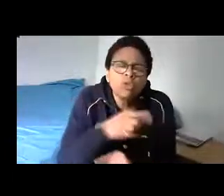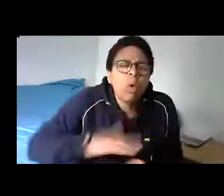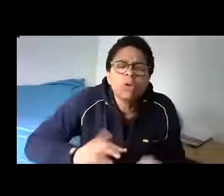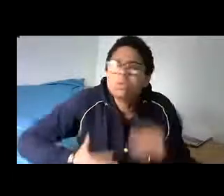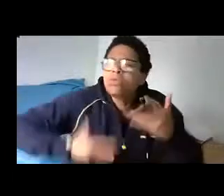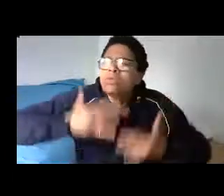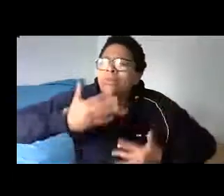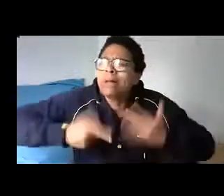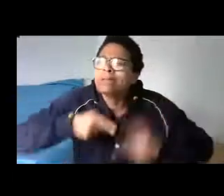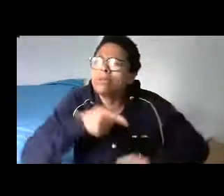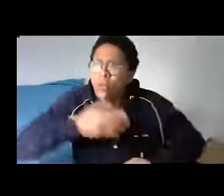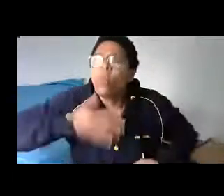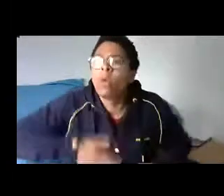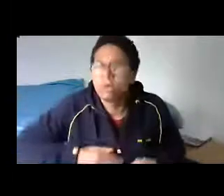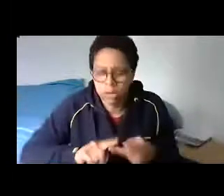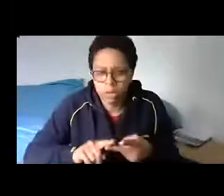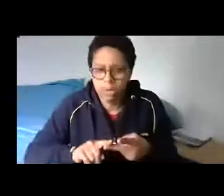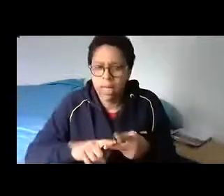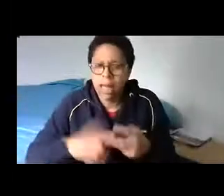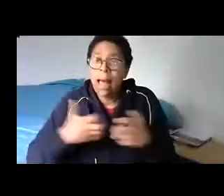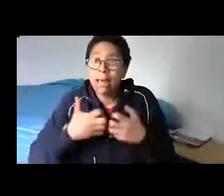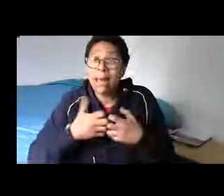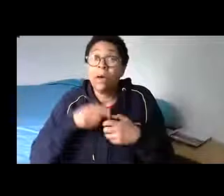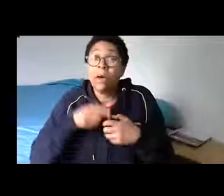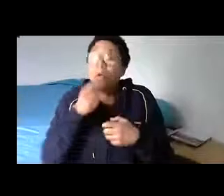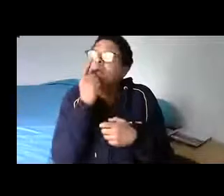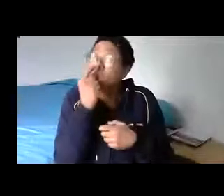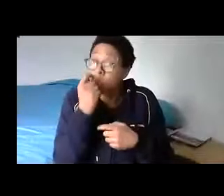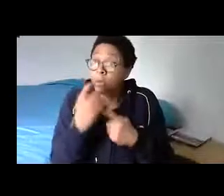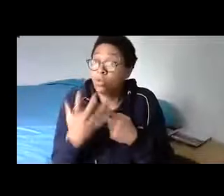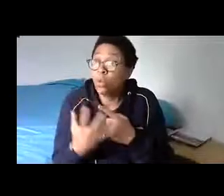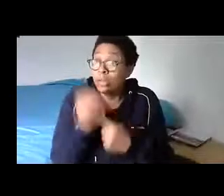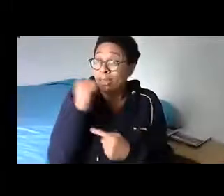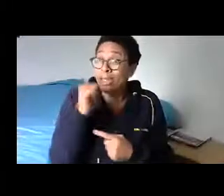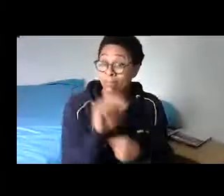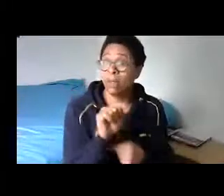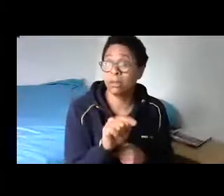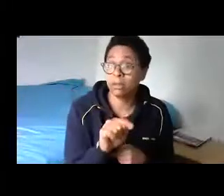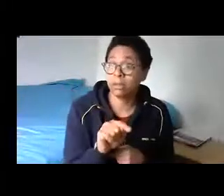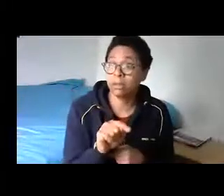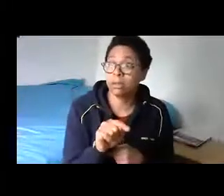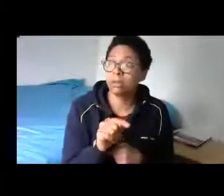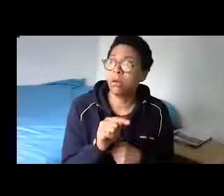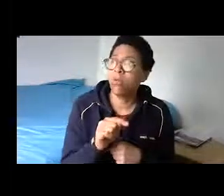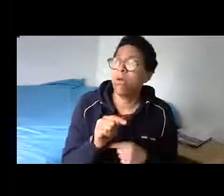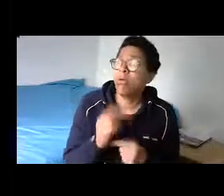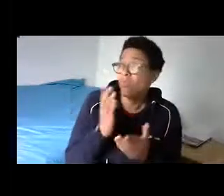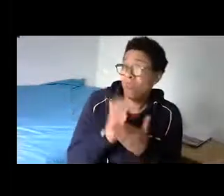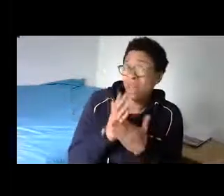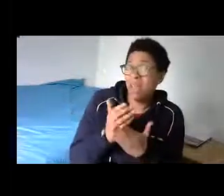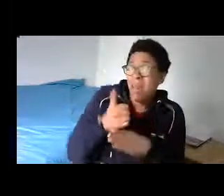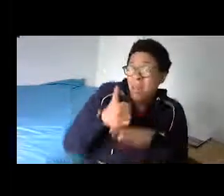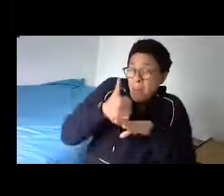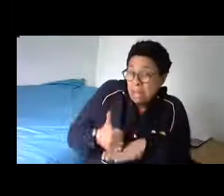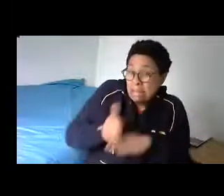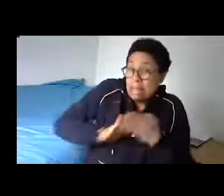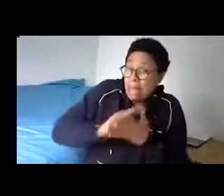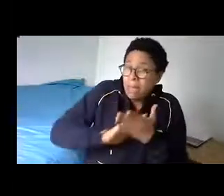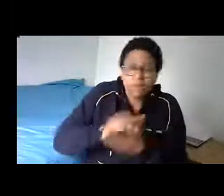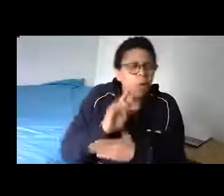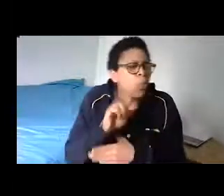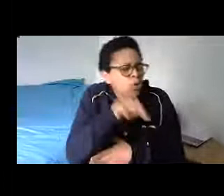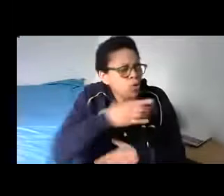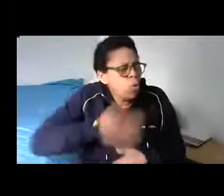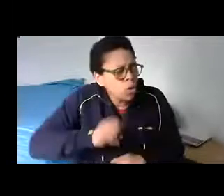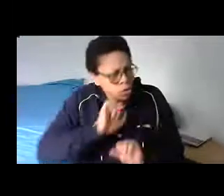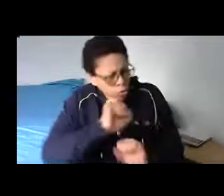meeting those needs will help to achieve those outcomes. So effectively, what do you want to happen in your life,